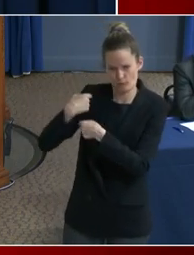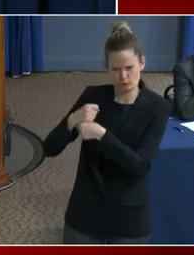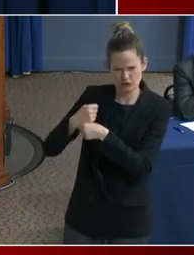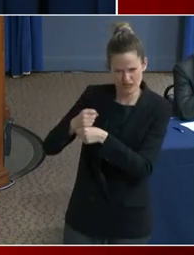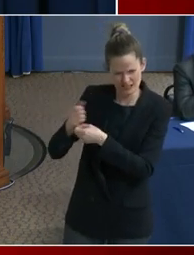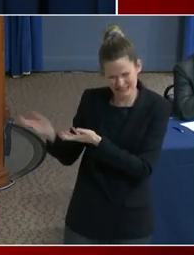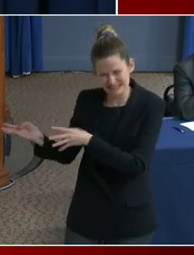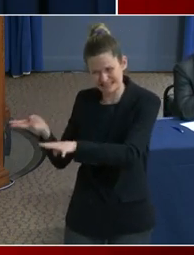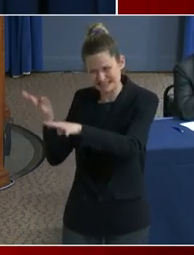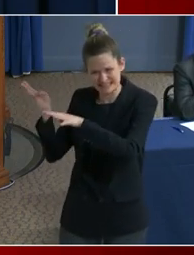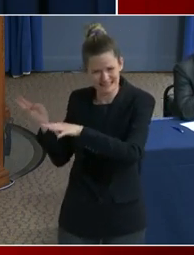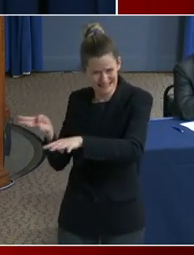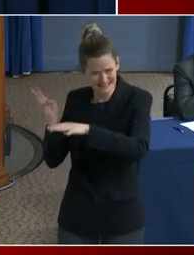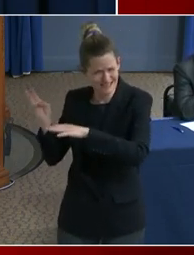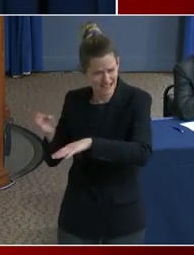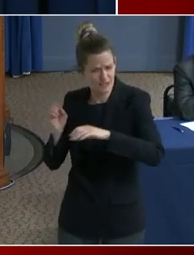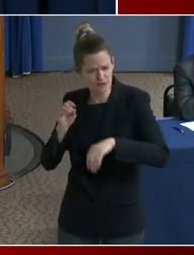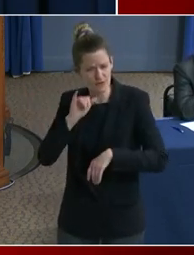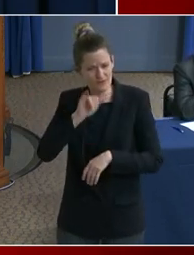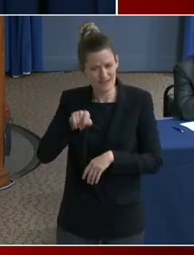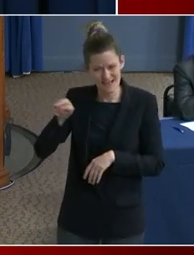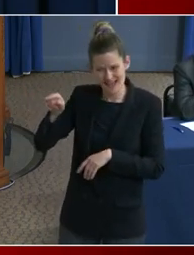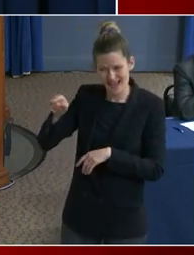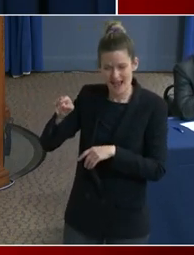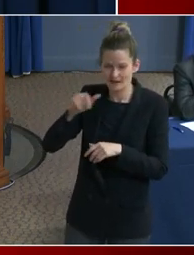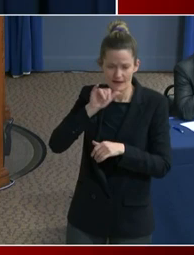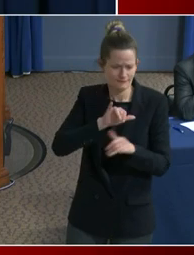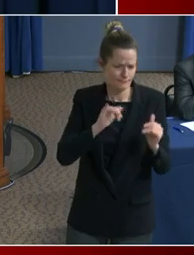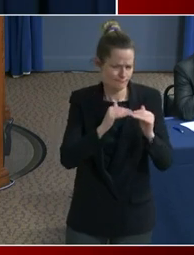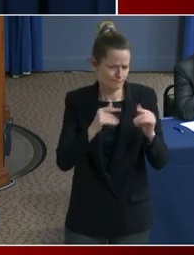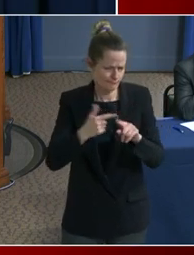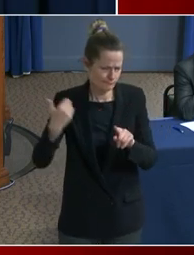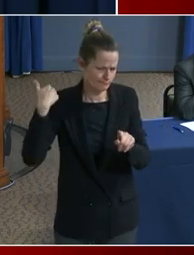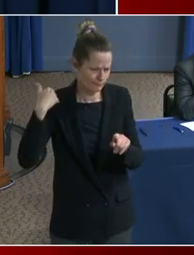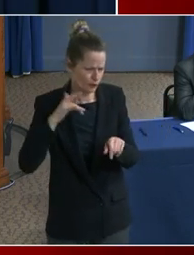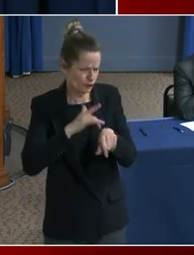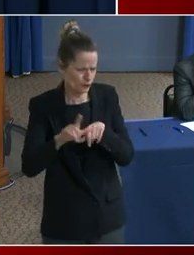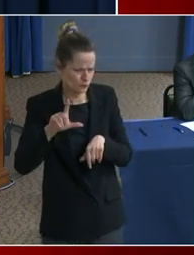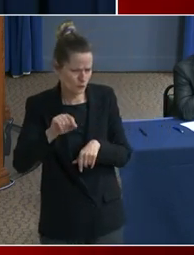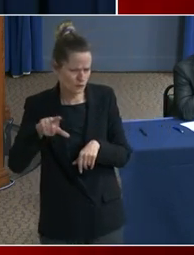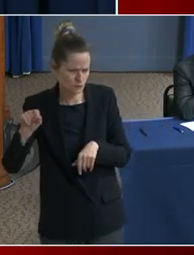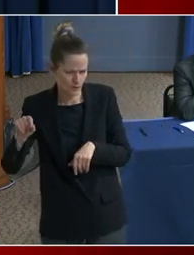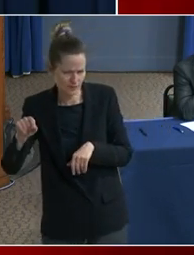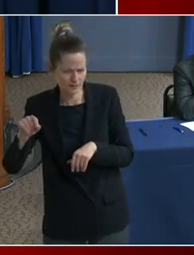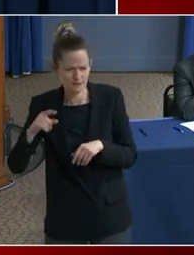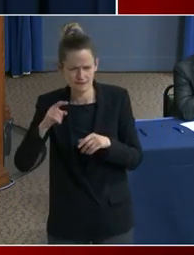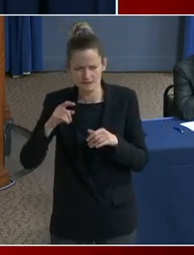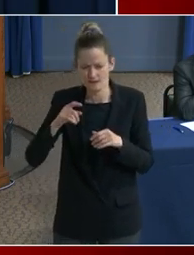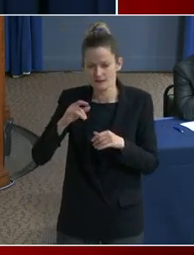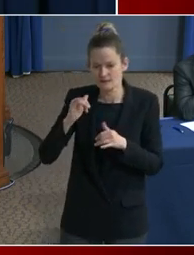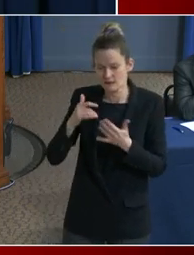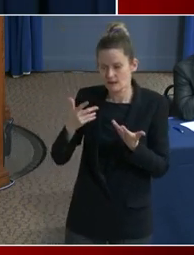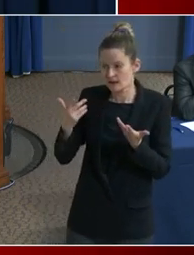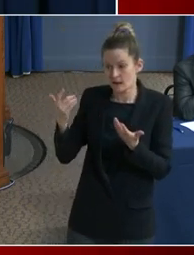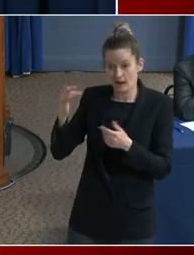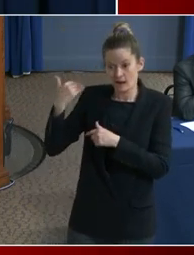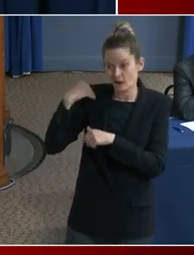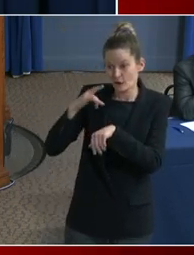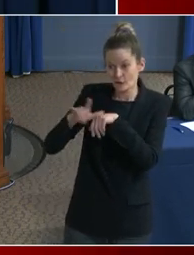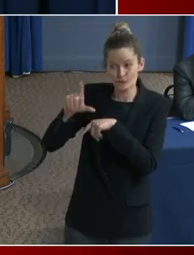saw in early 2020 when we were all figuring out exactly what the pandemic would be in terms